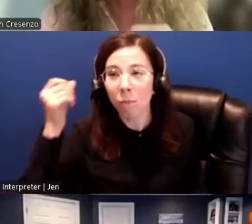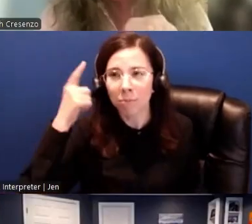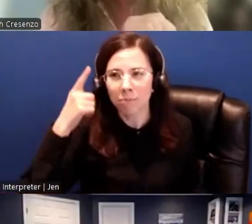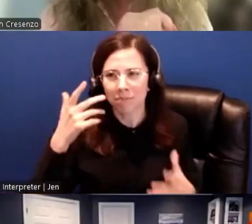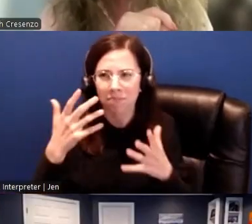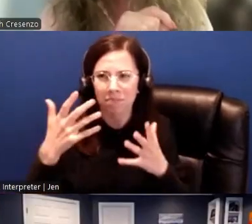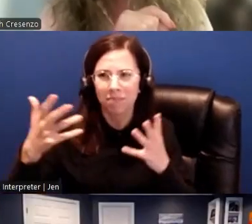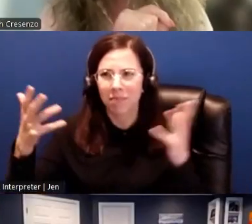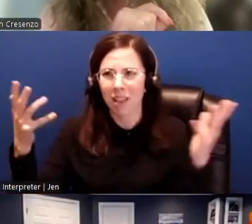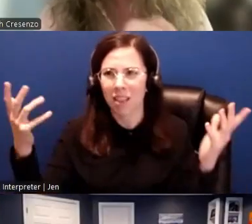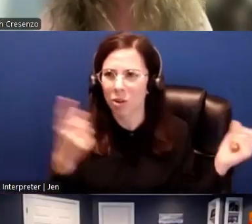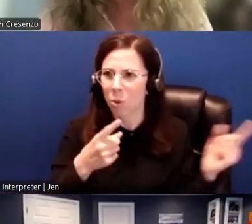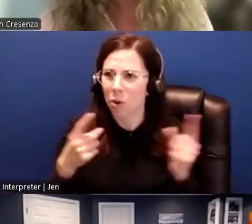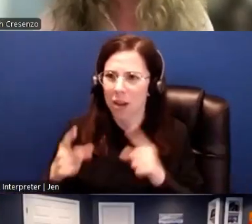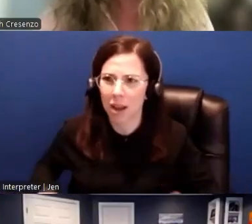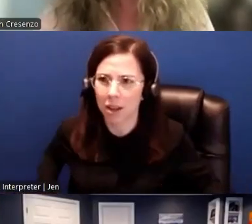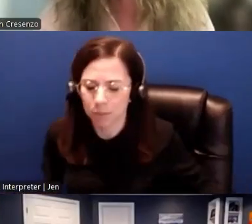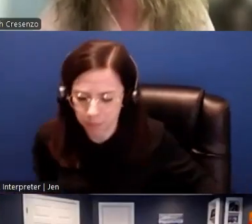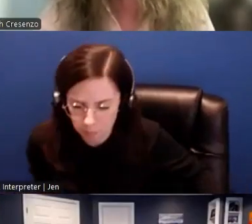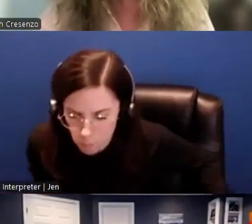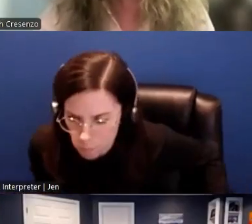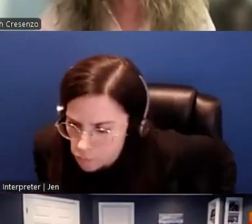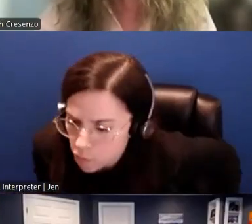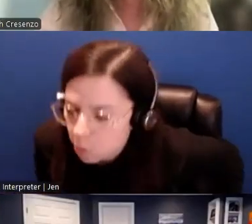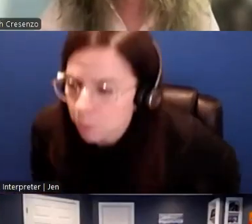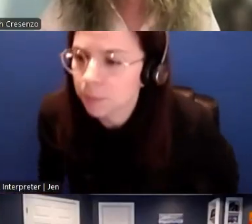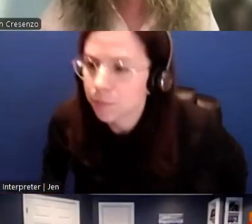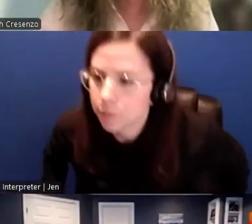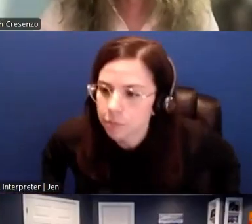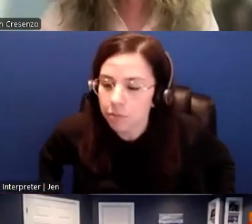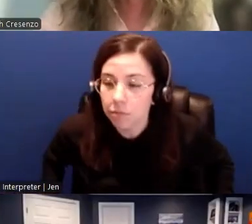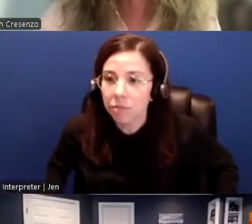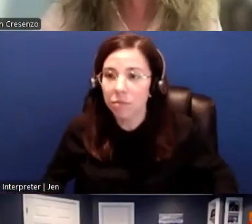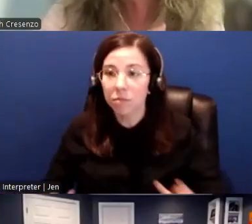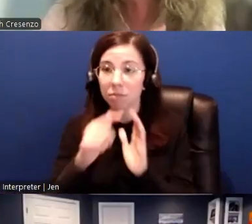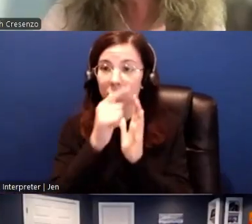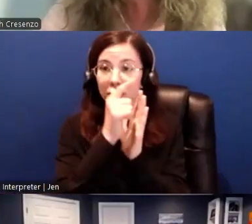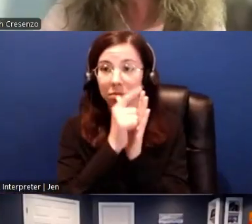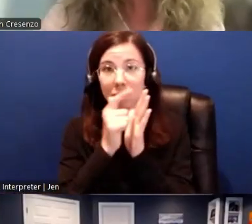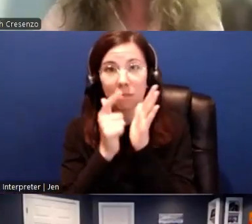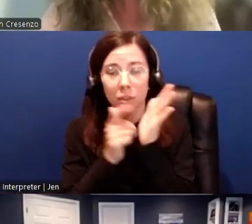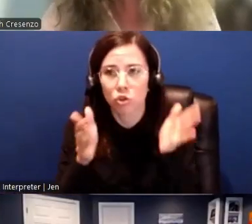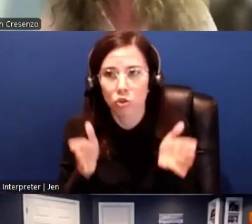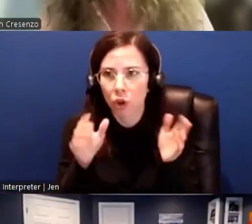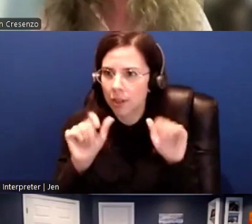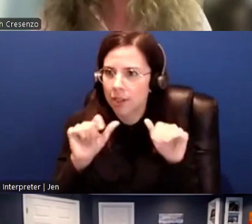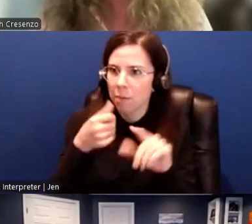on where an attorney can impact